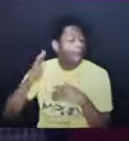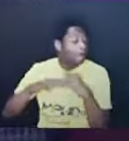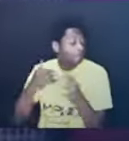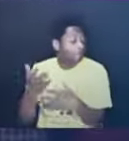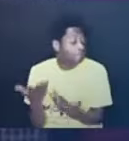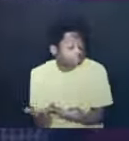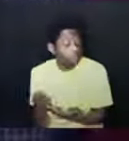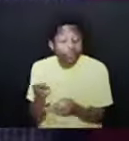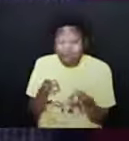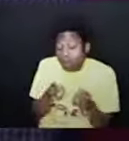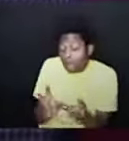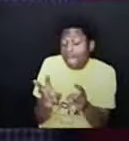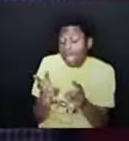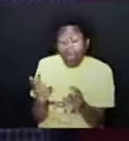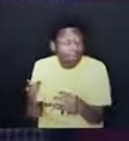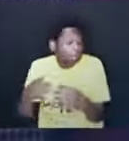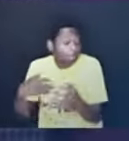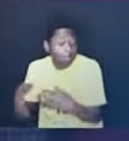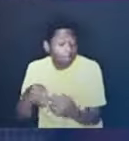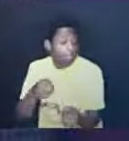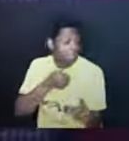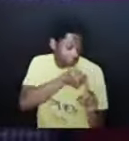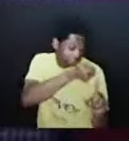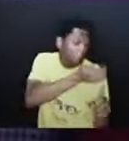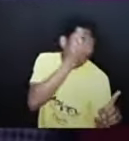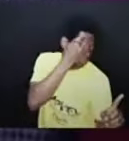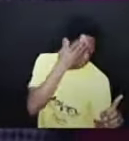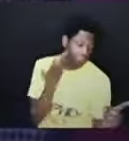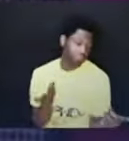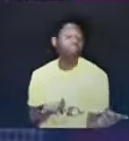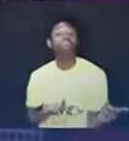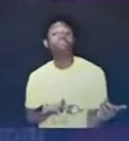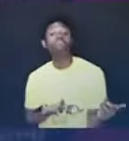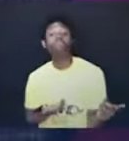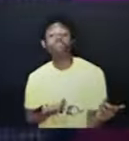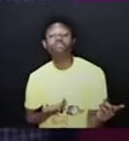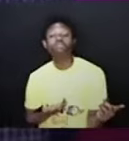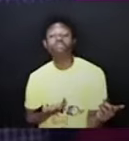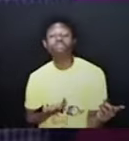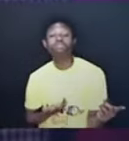the formulas, the matters is with him.